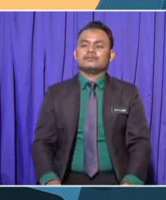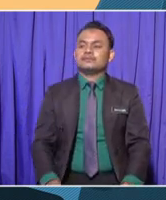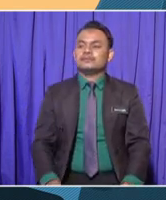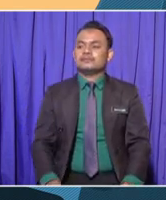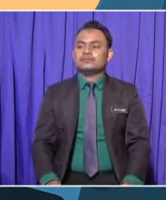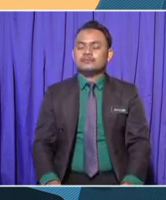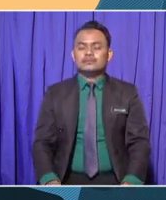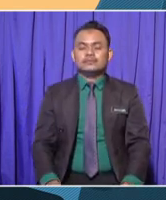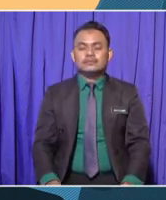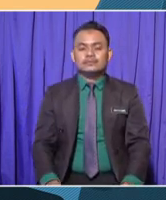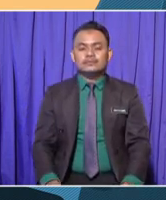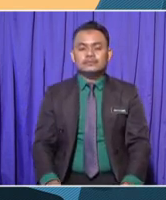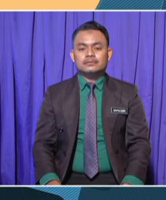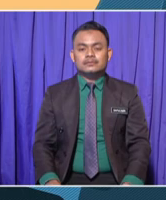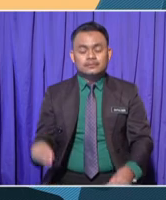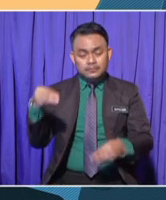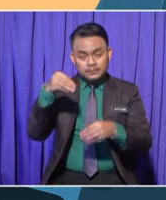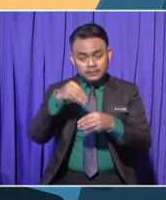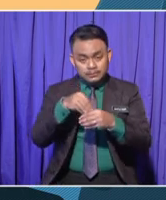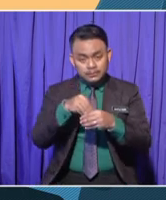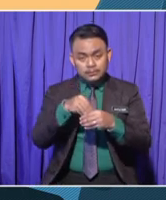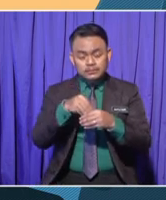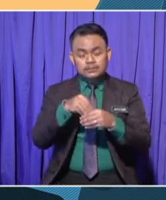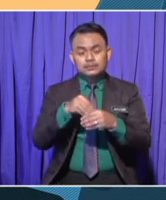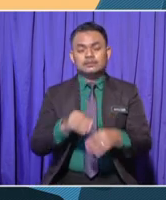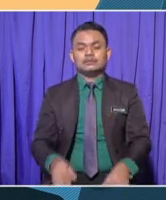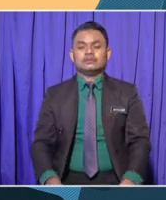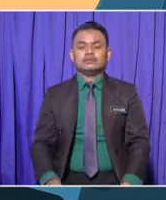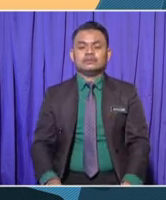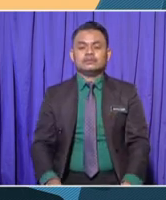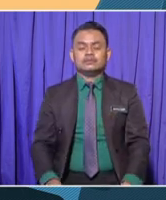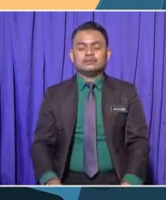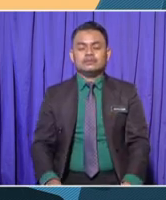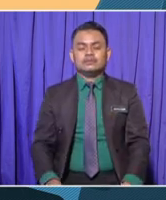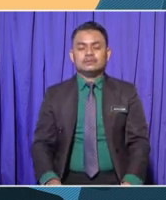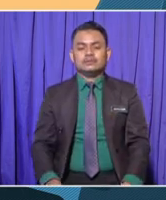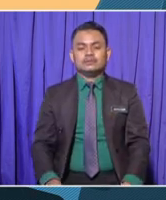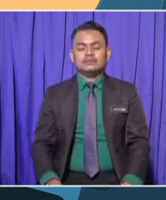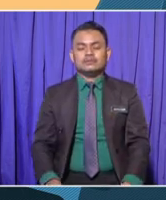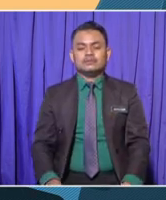Fill in around the circle with facts such as